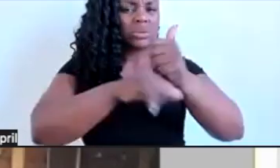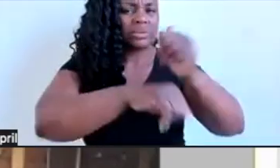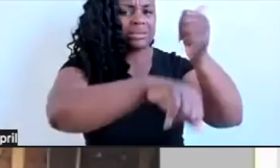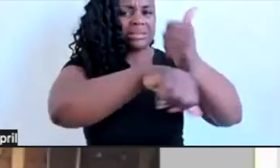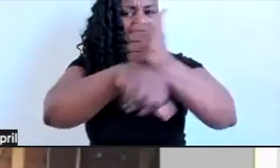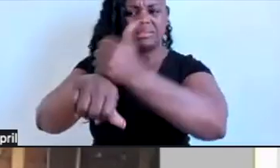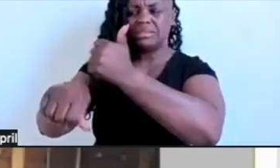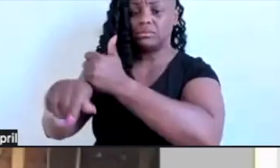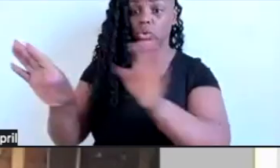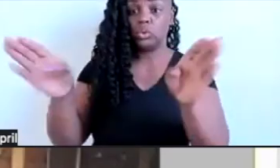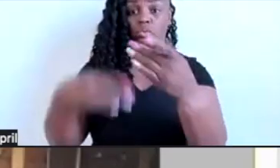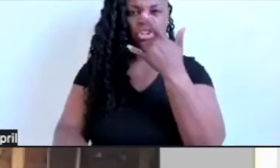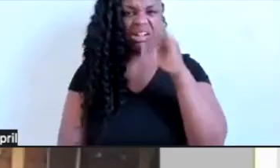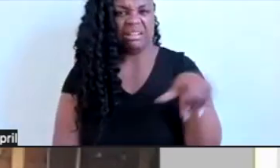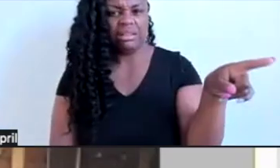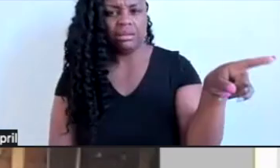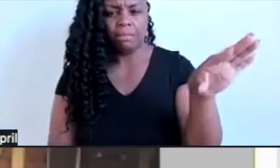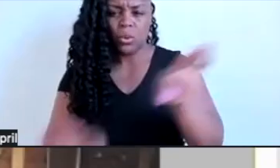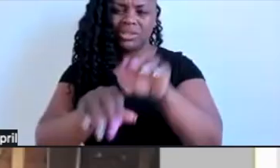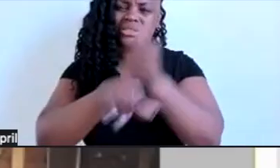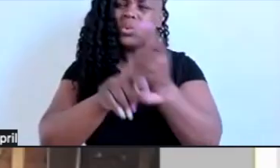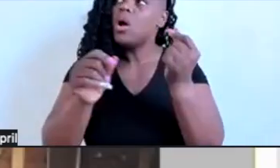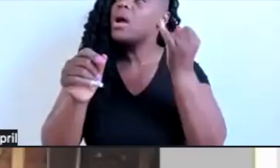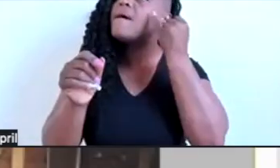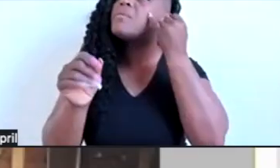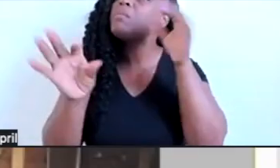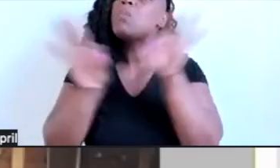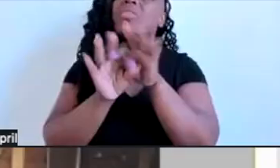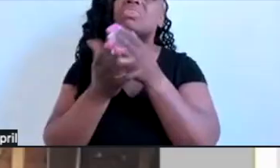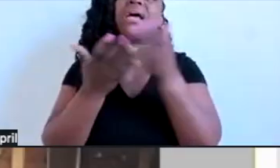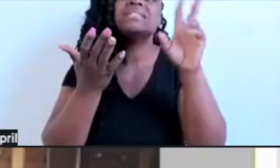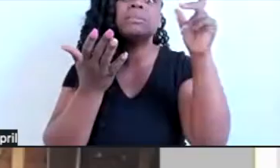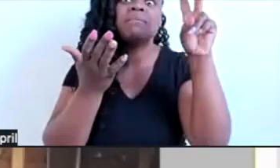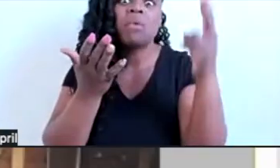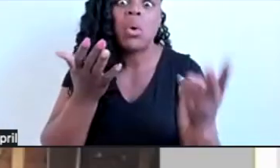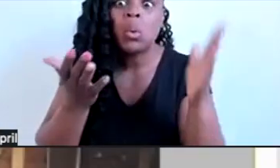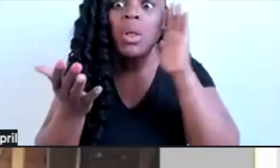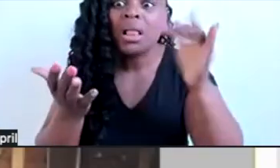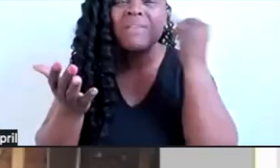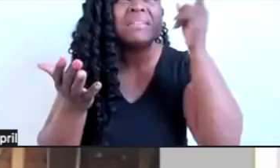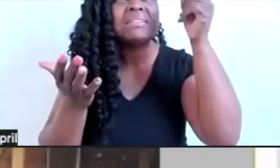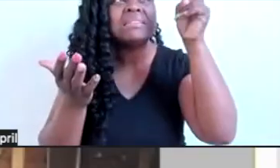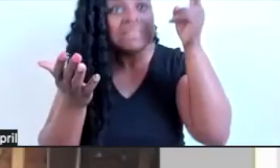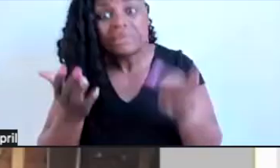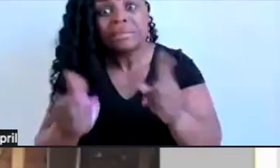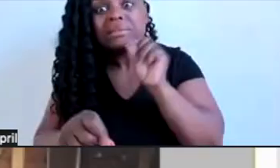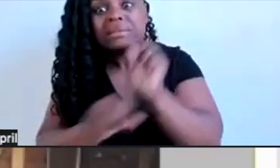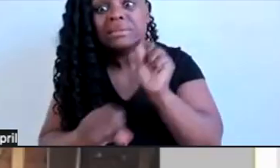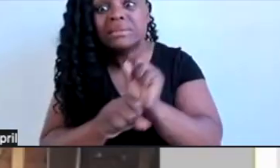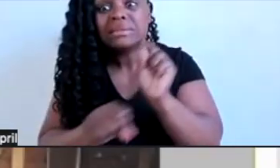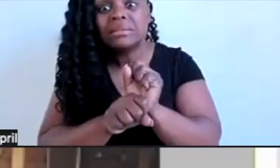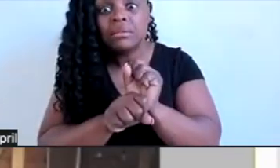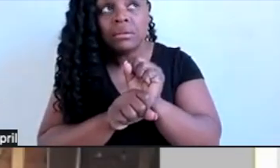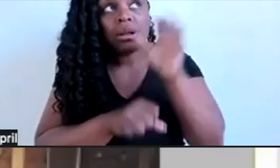fall. Ask yourself, if that thing falls, will it hurt someone? Or is it expensive or hard